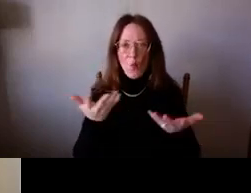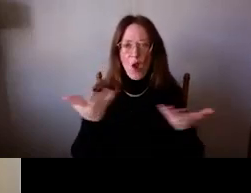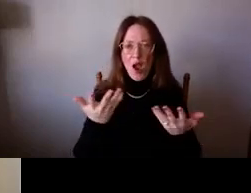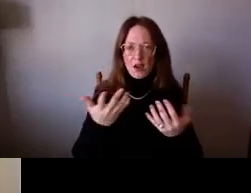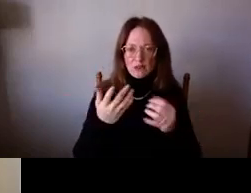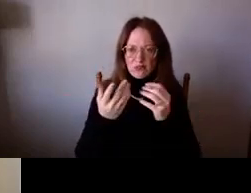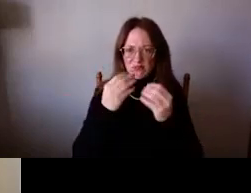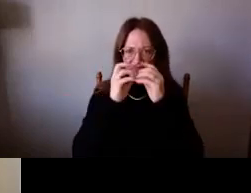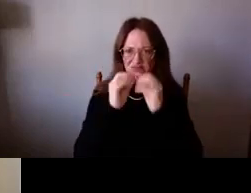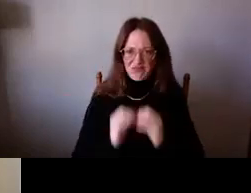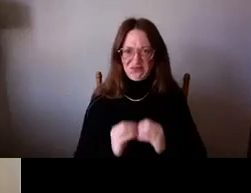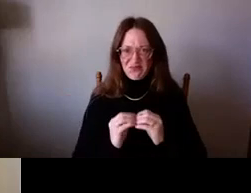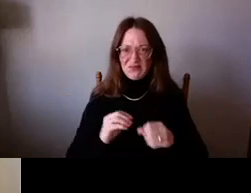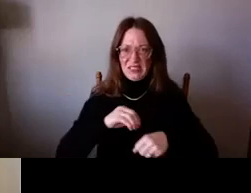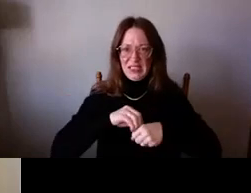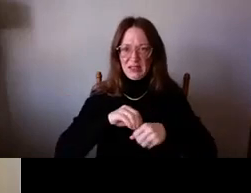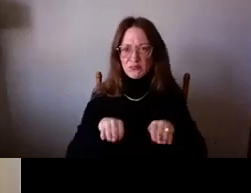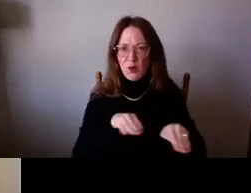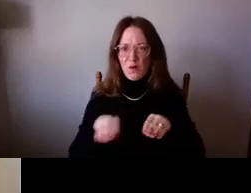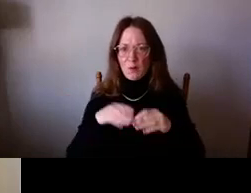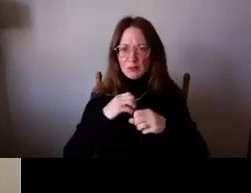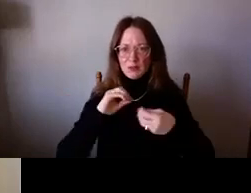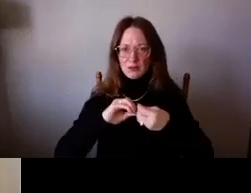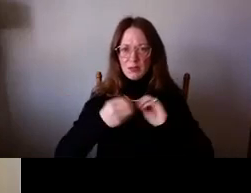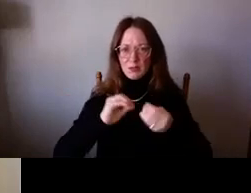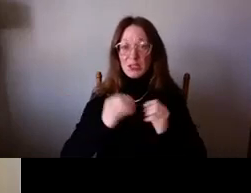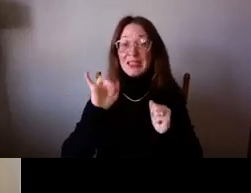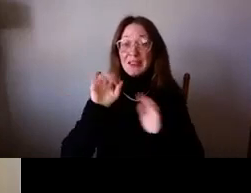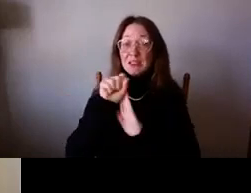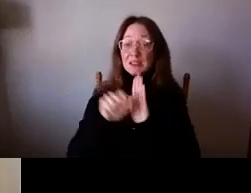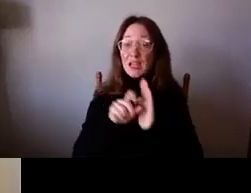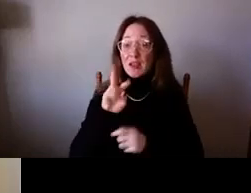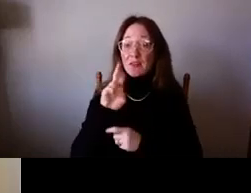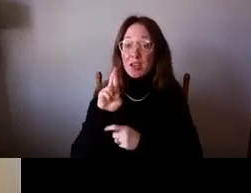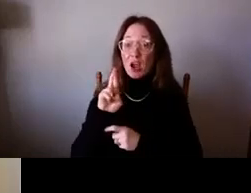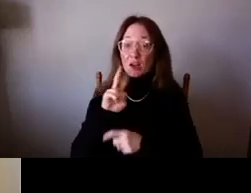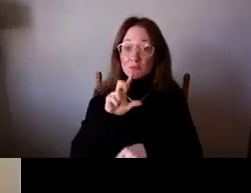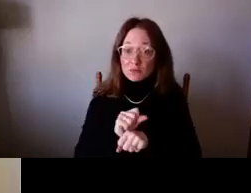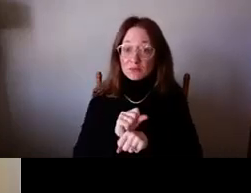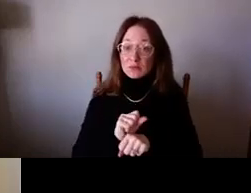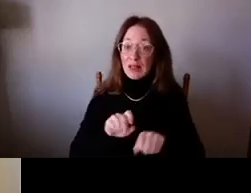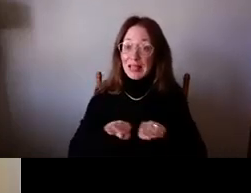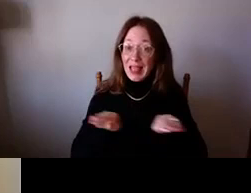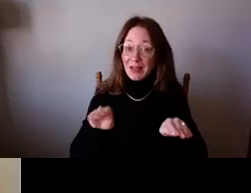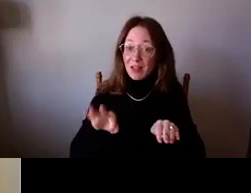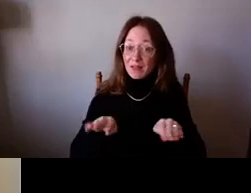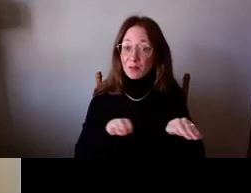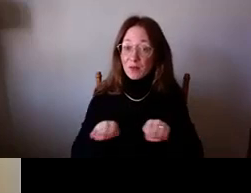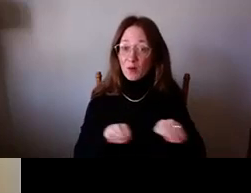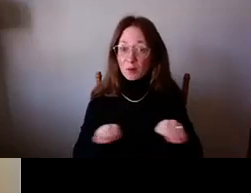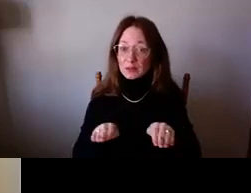calculations. If a state VR program's actual level of performance in program